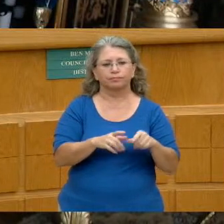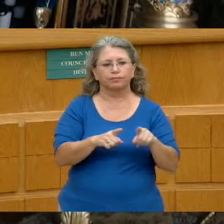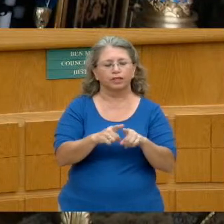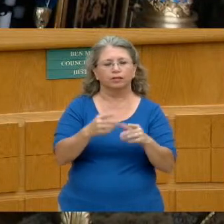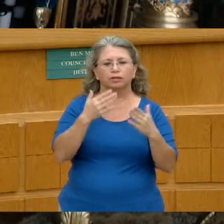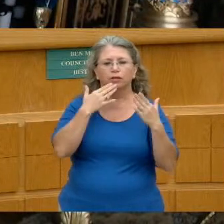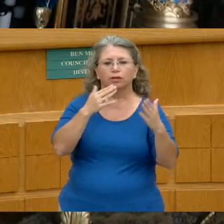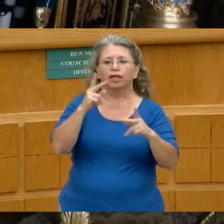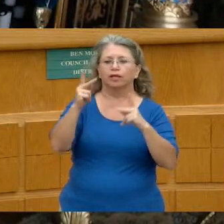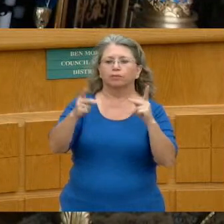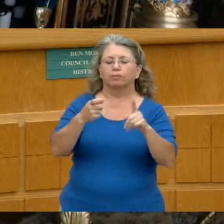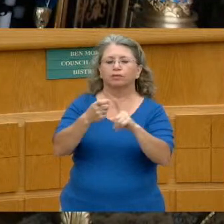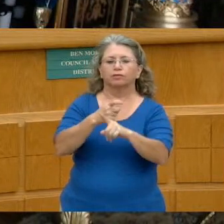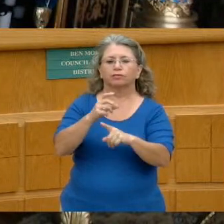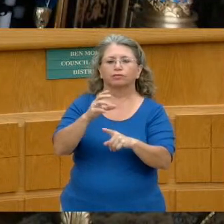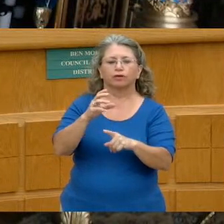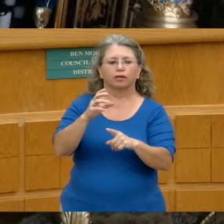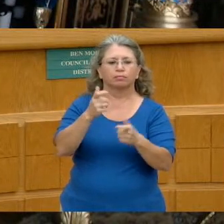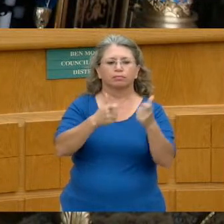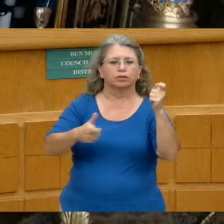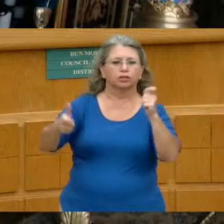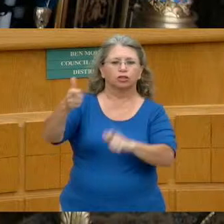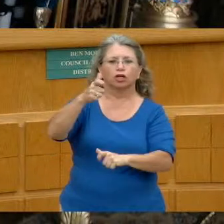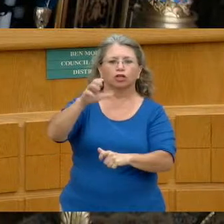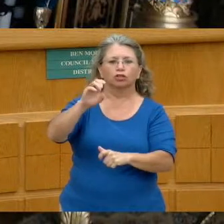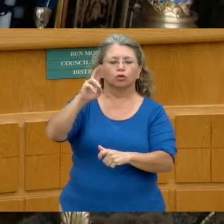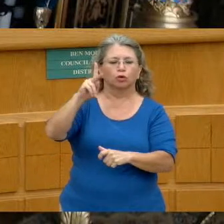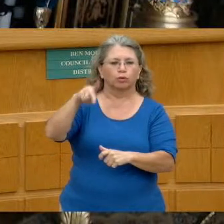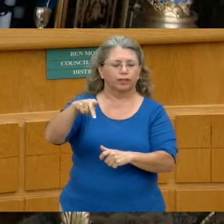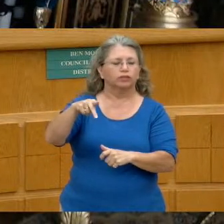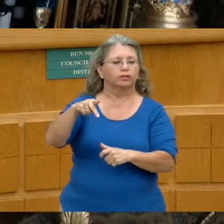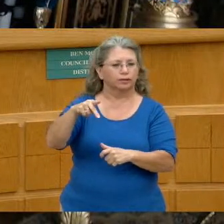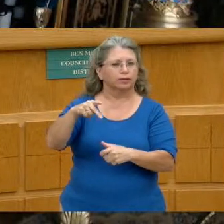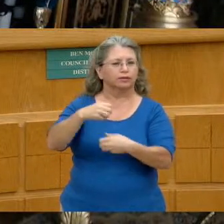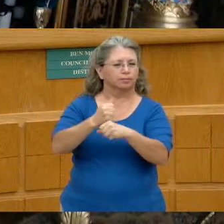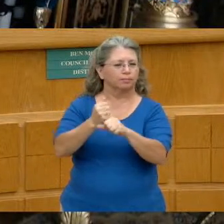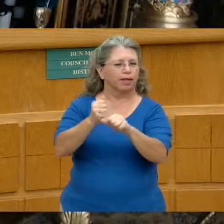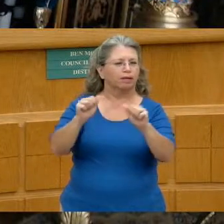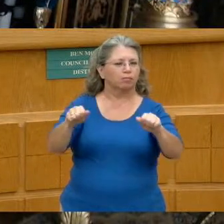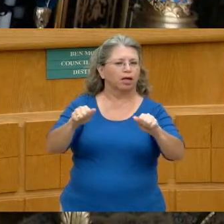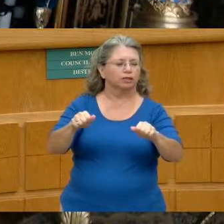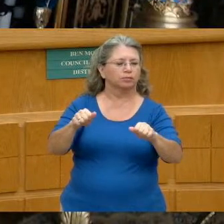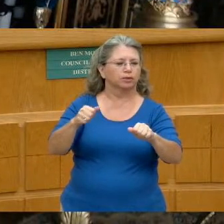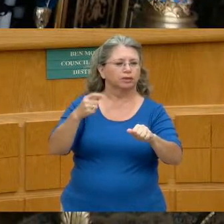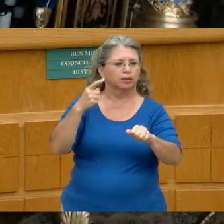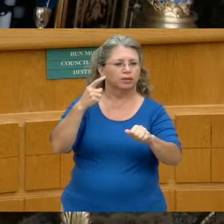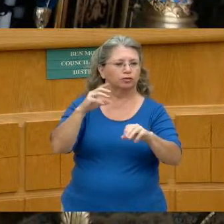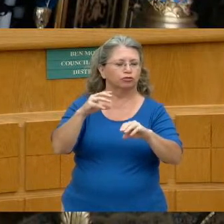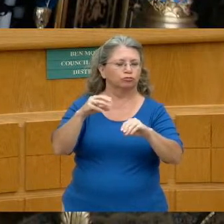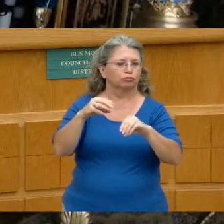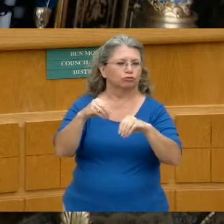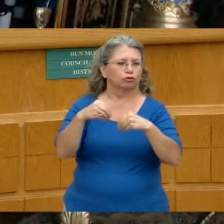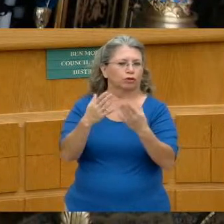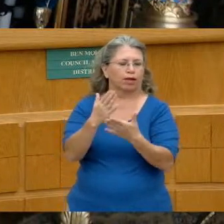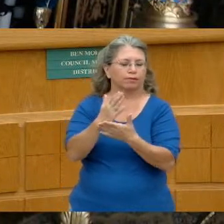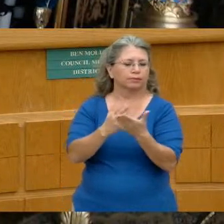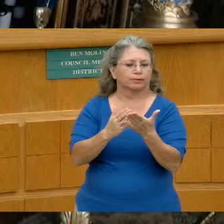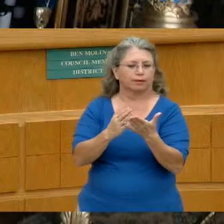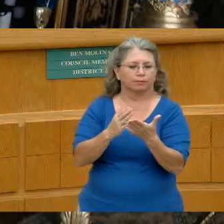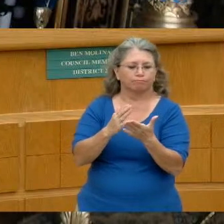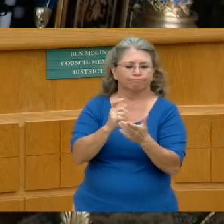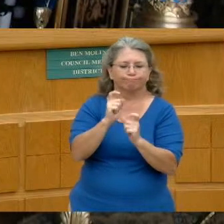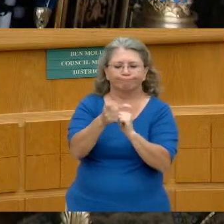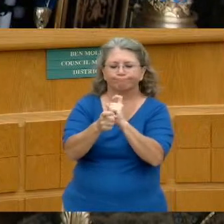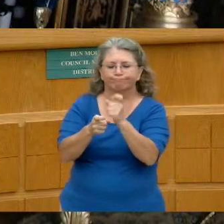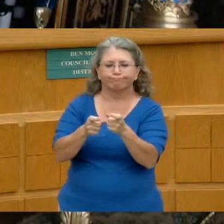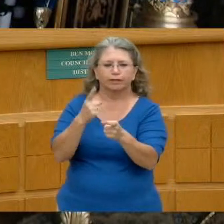community who's made it possible to create even more incentives for our COVID-19 positive patients to be able to